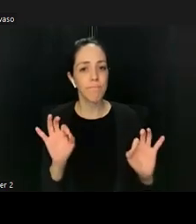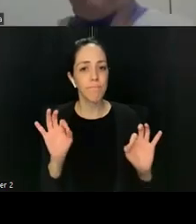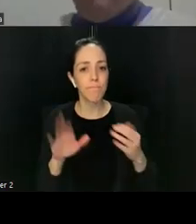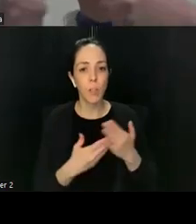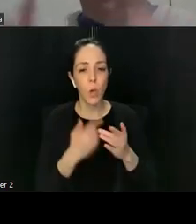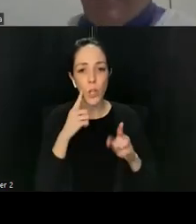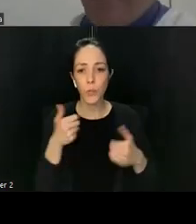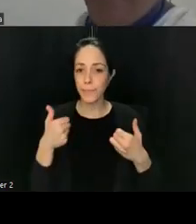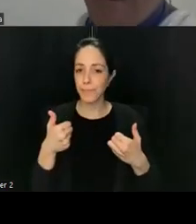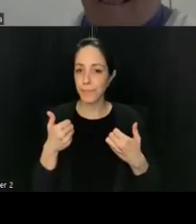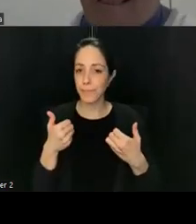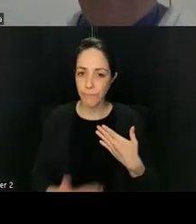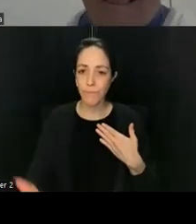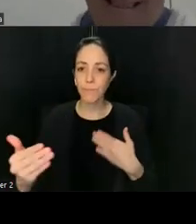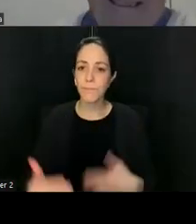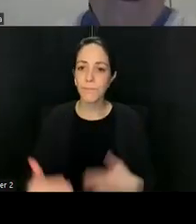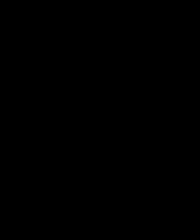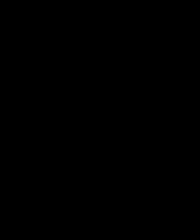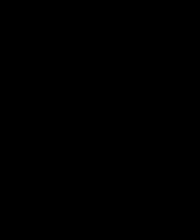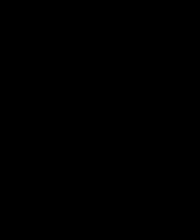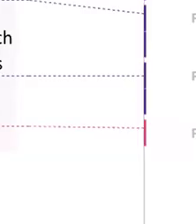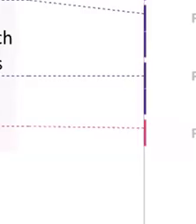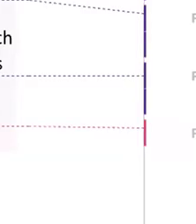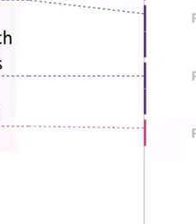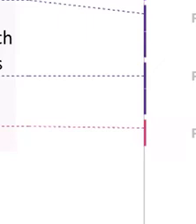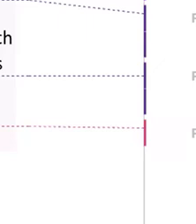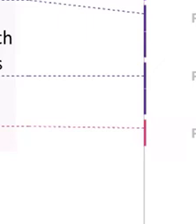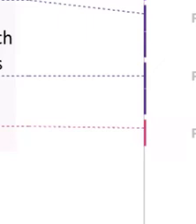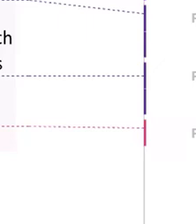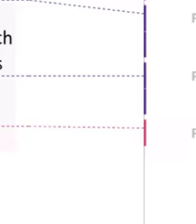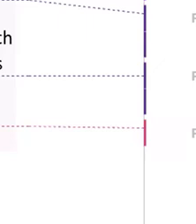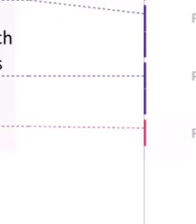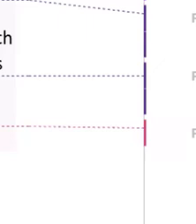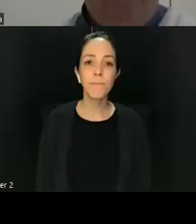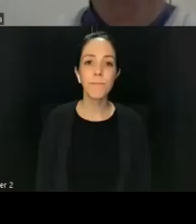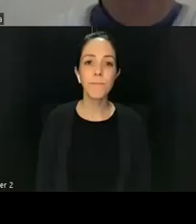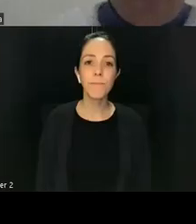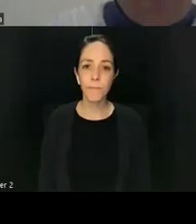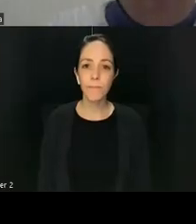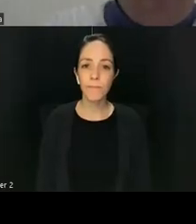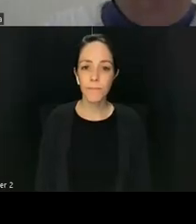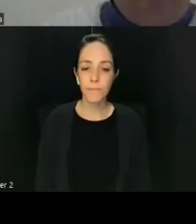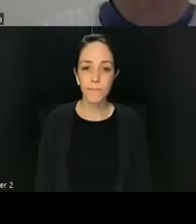to go. And we move on now. Yes. Okay, there we go.